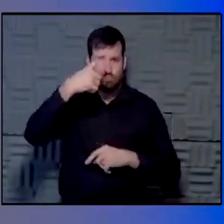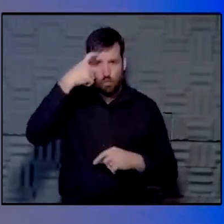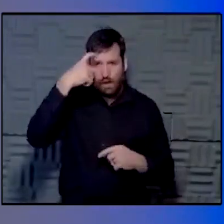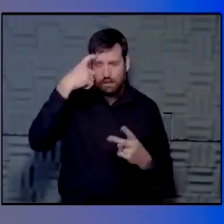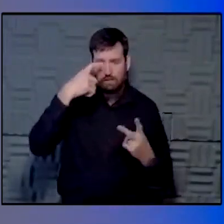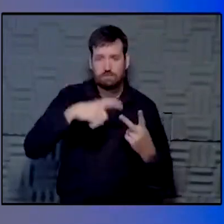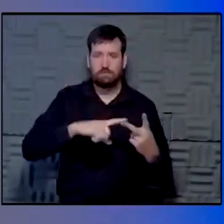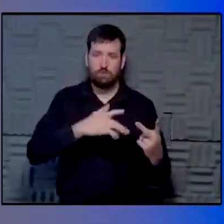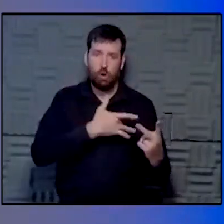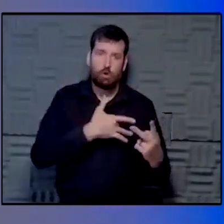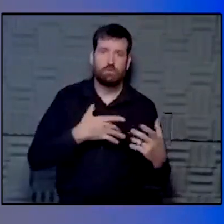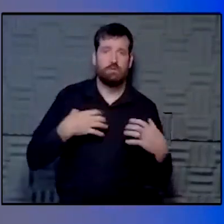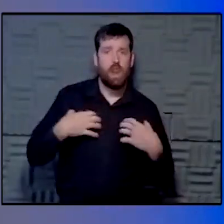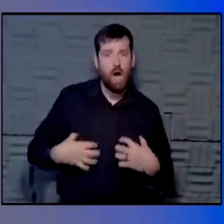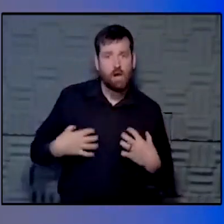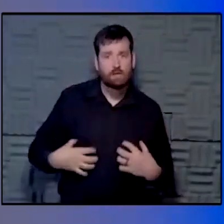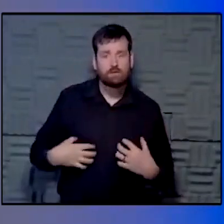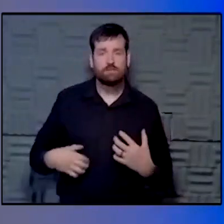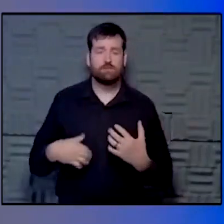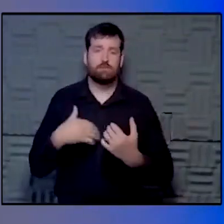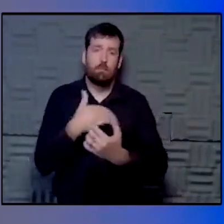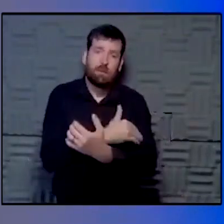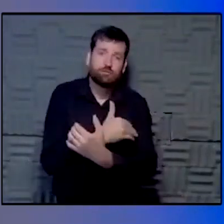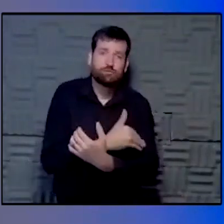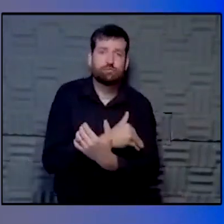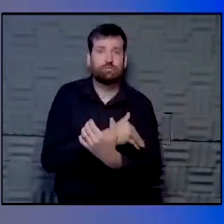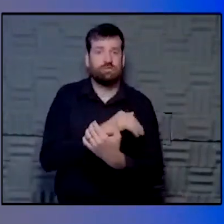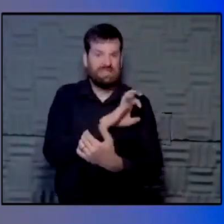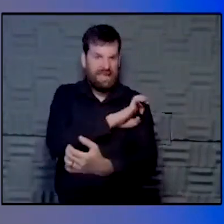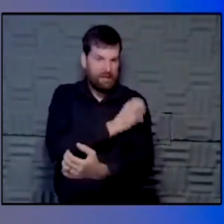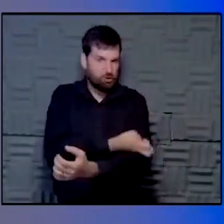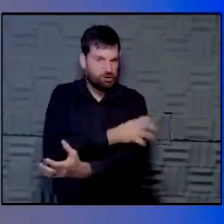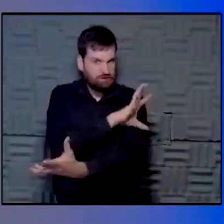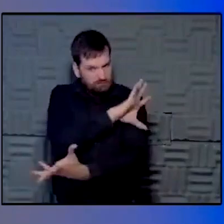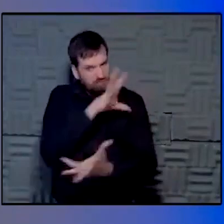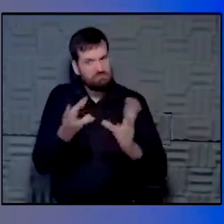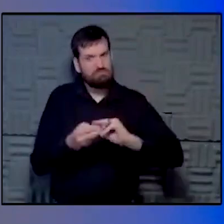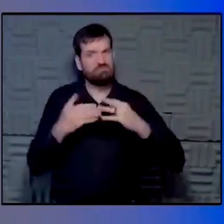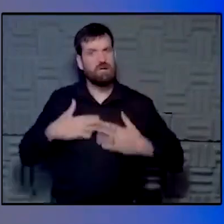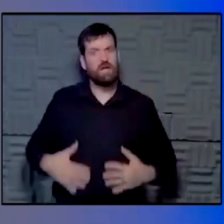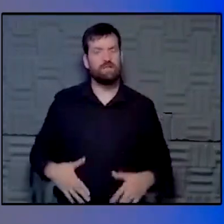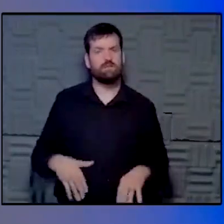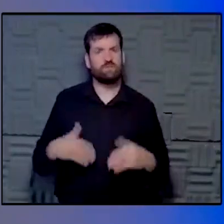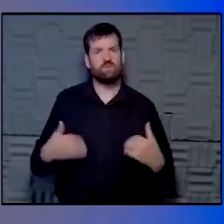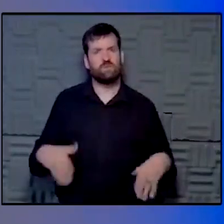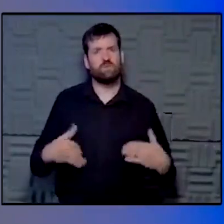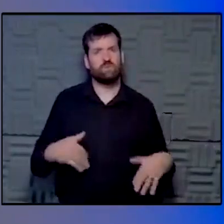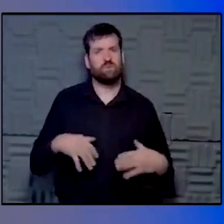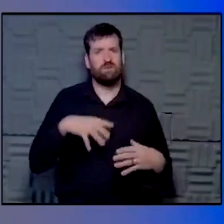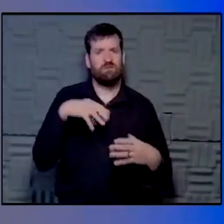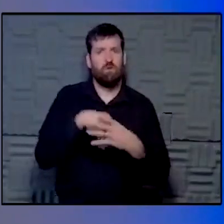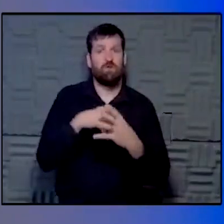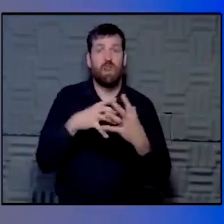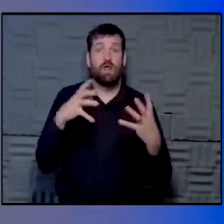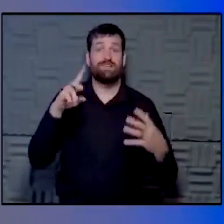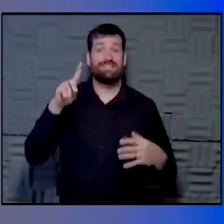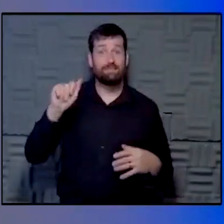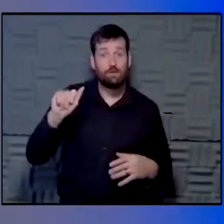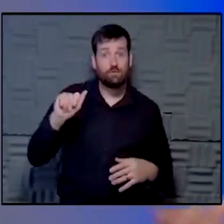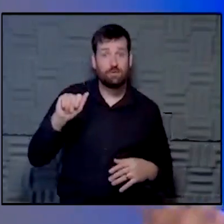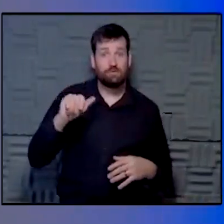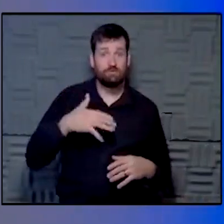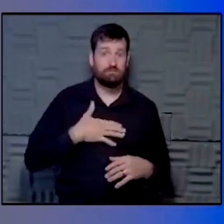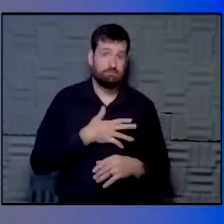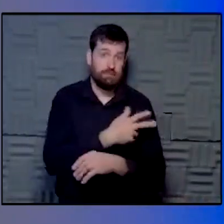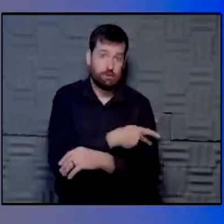our hearts, our lungs, our muscles, and our energy. And that's huge. It's contributing to a lot of disability out there in my